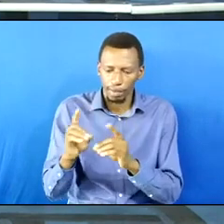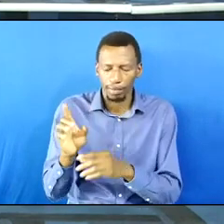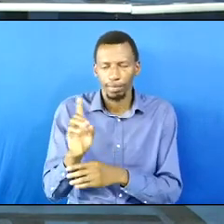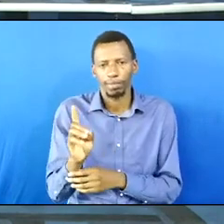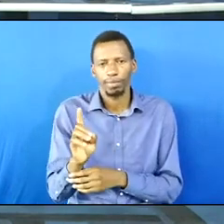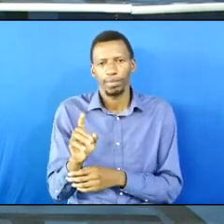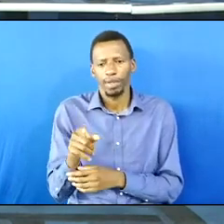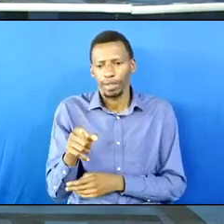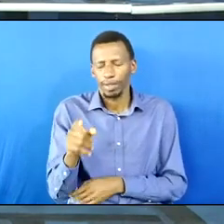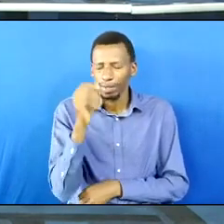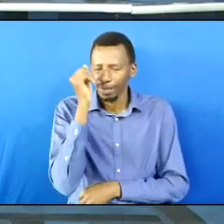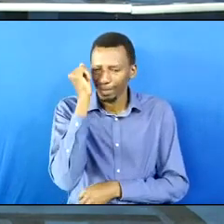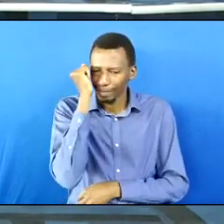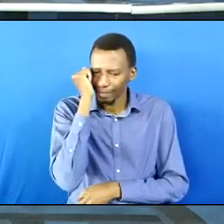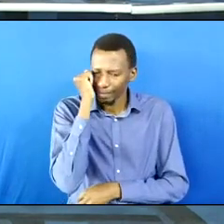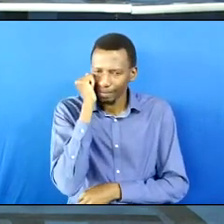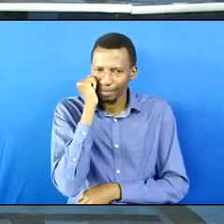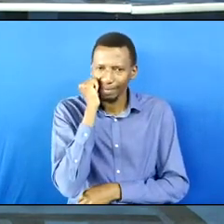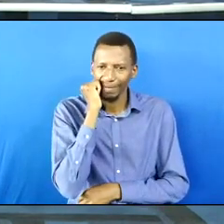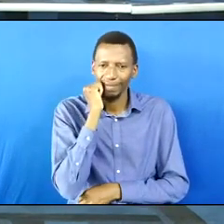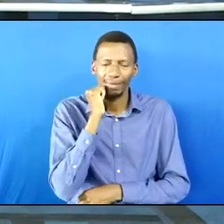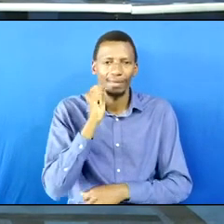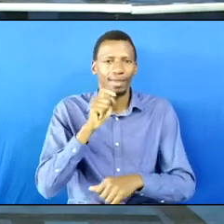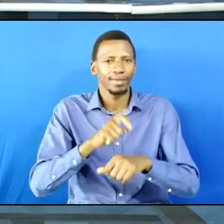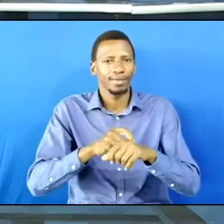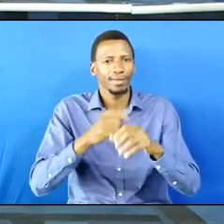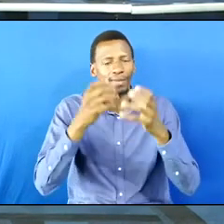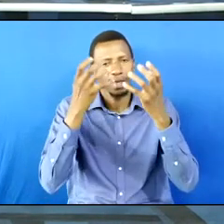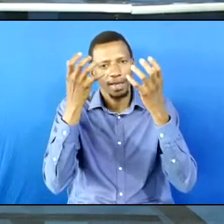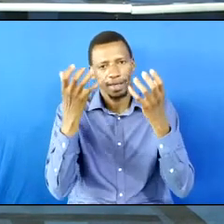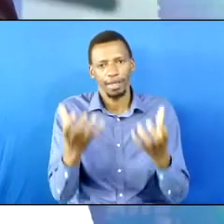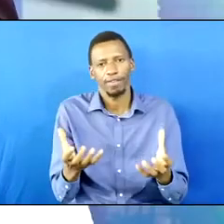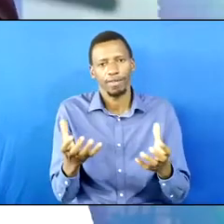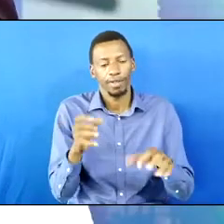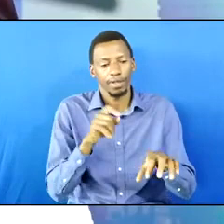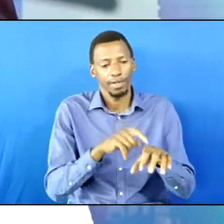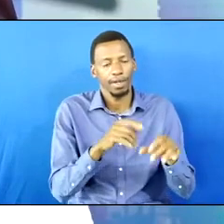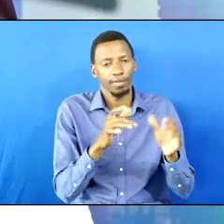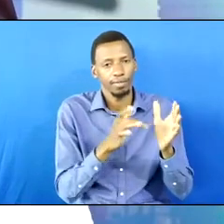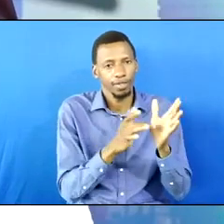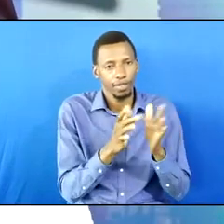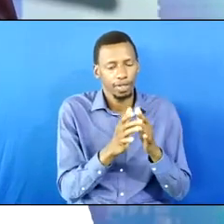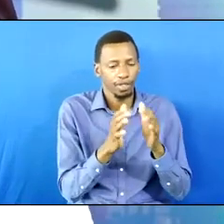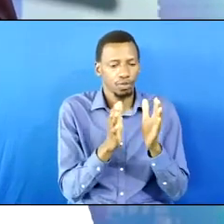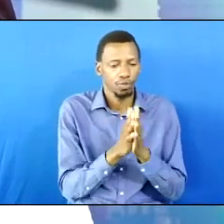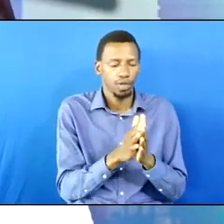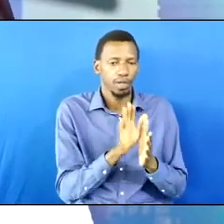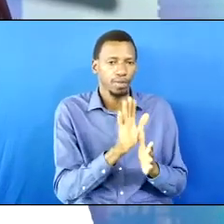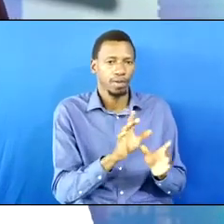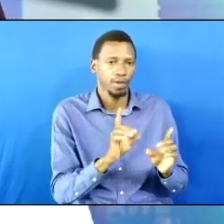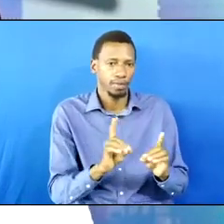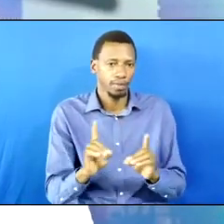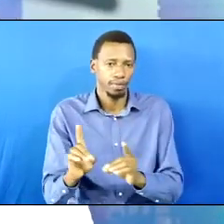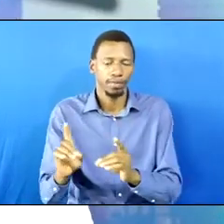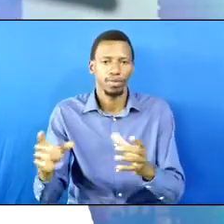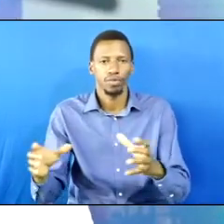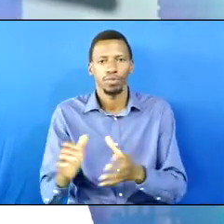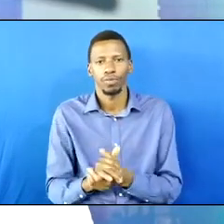It is the most sorrowful encounter of Jesus with his disciples. It was the most